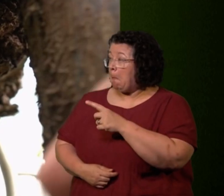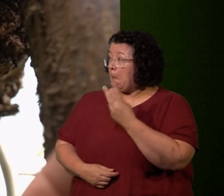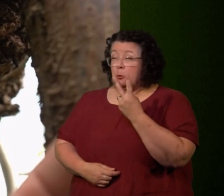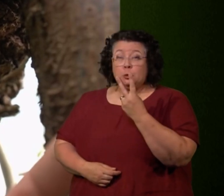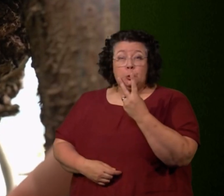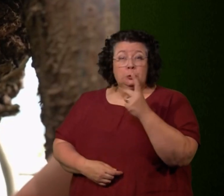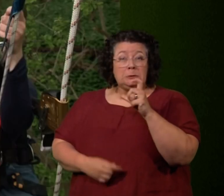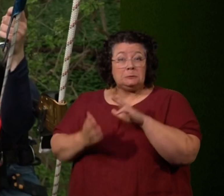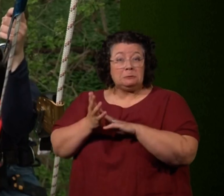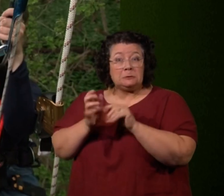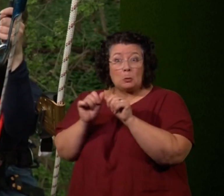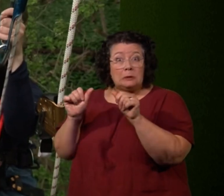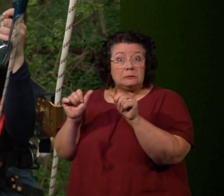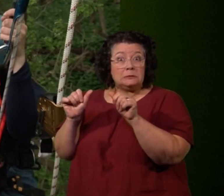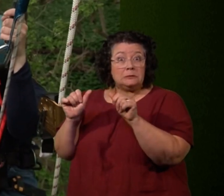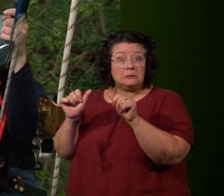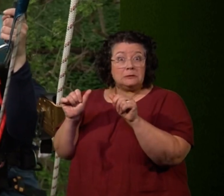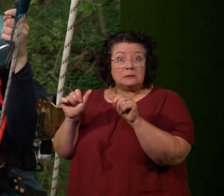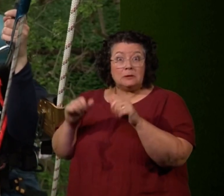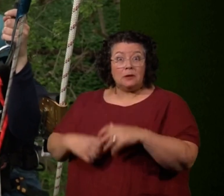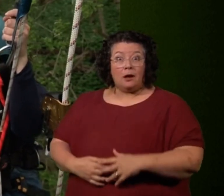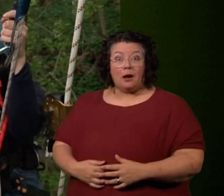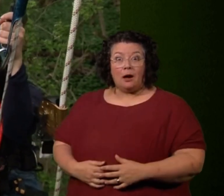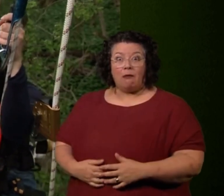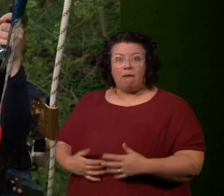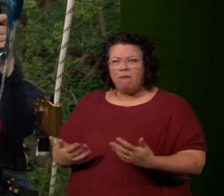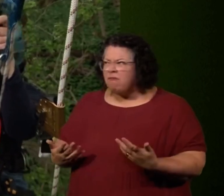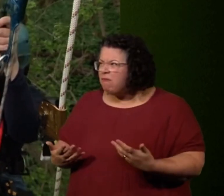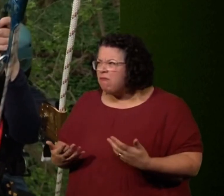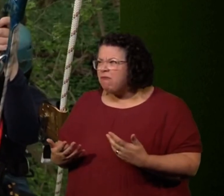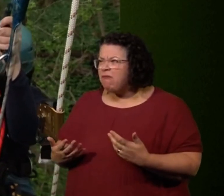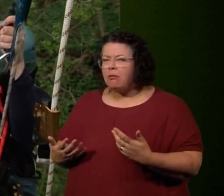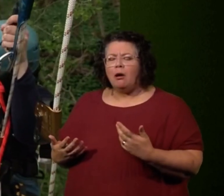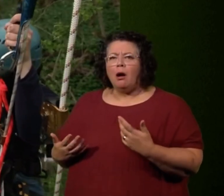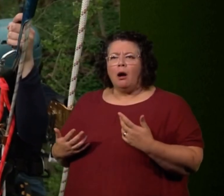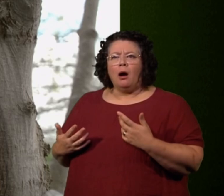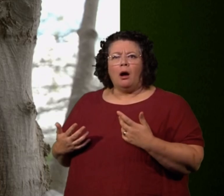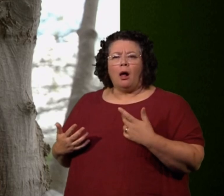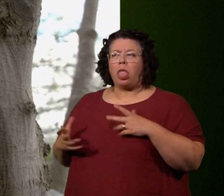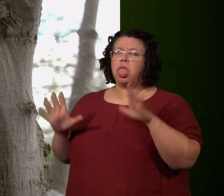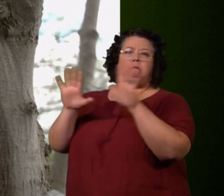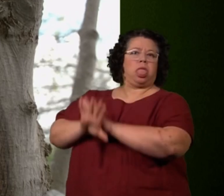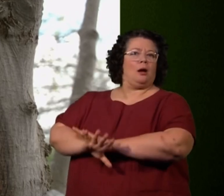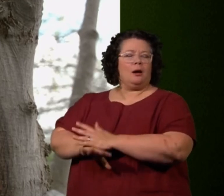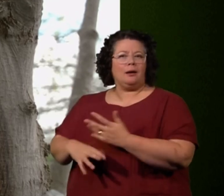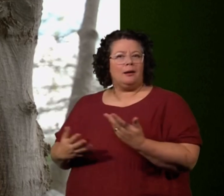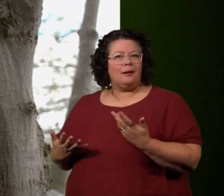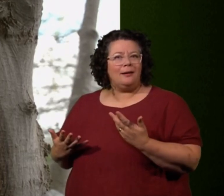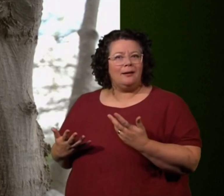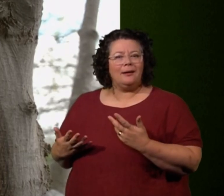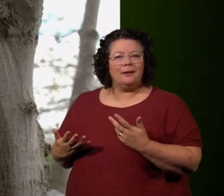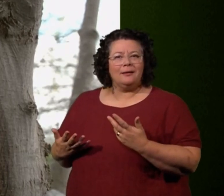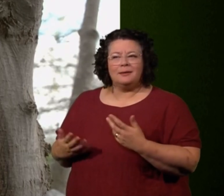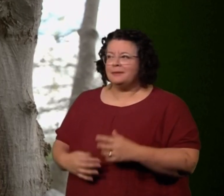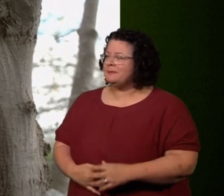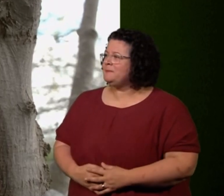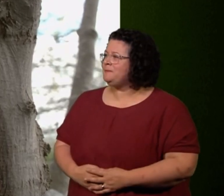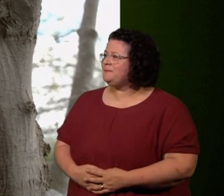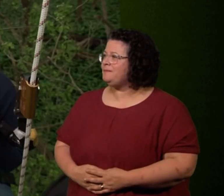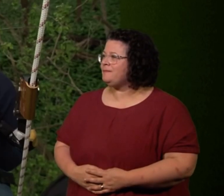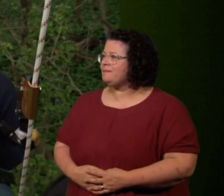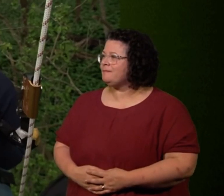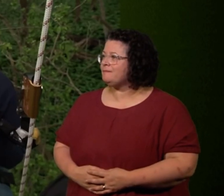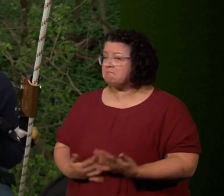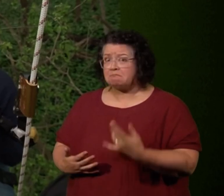couple of centimetres wide. I mean, it's so tricky. I mean, there is no way that I would have ever found this naturally. So should we